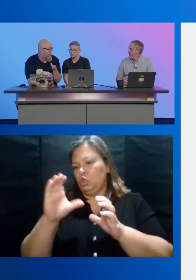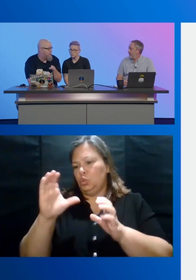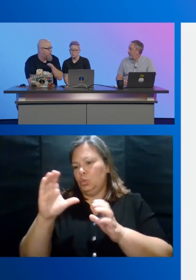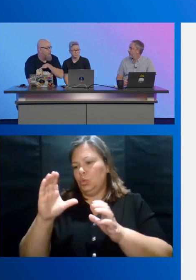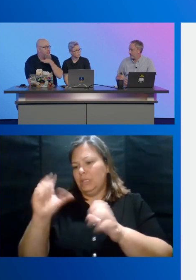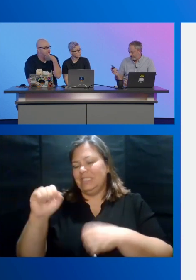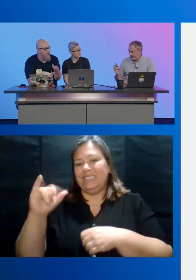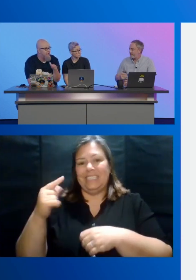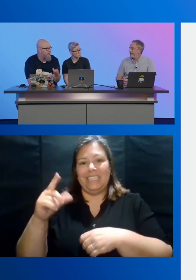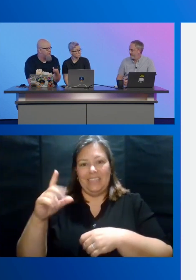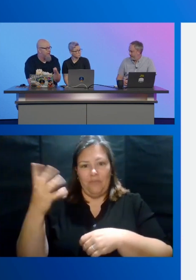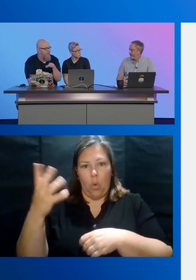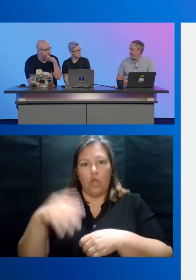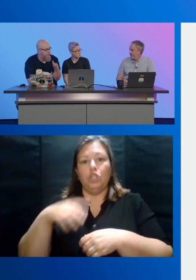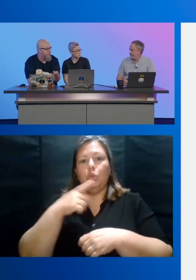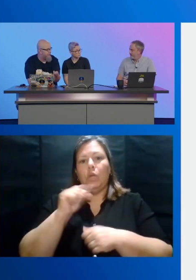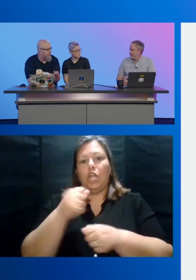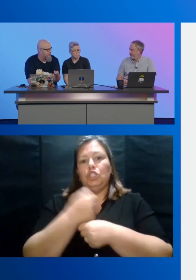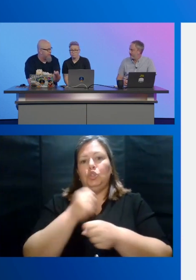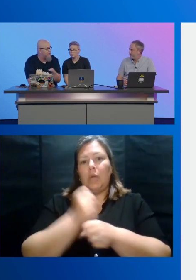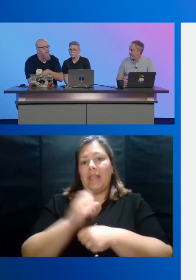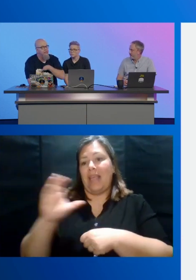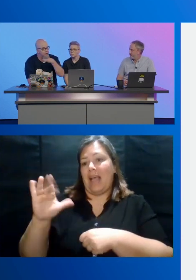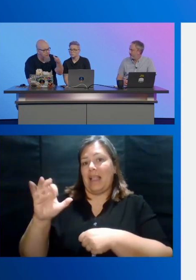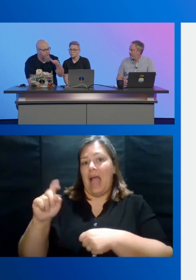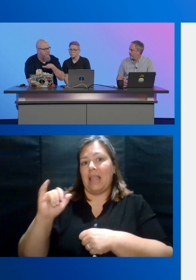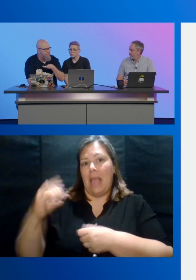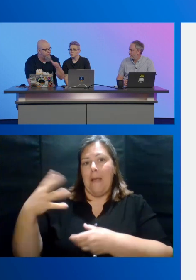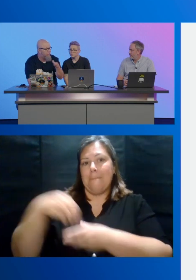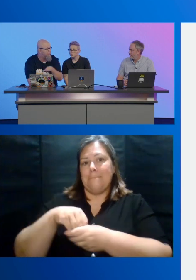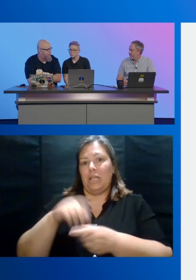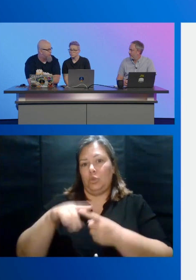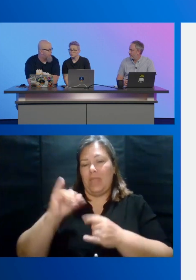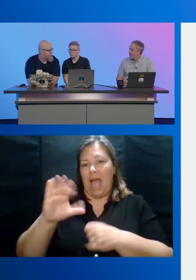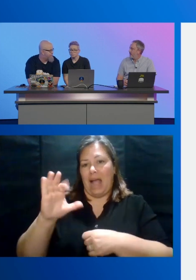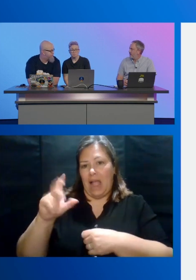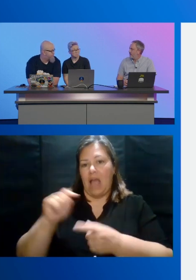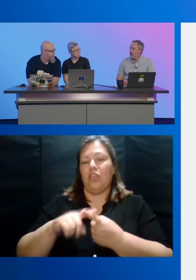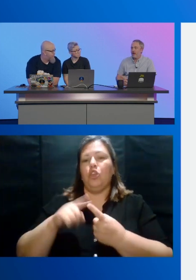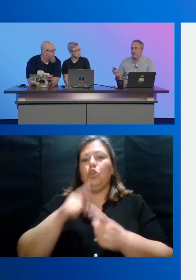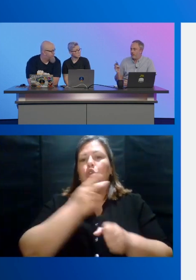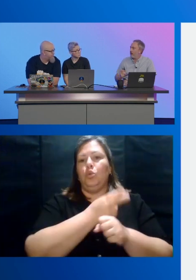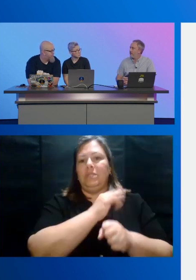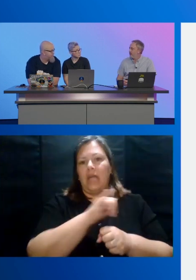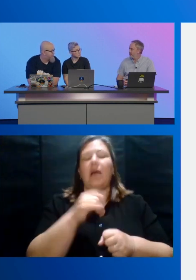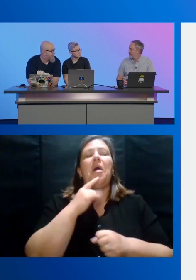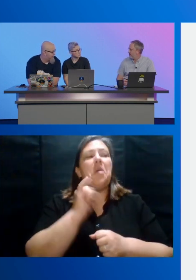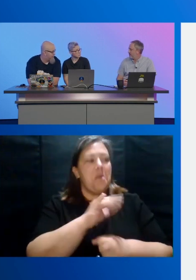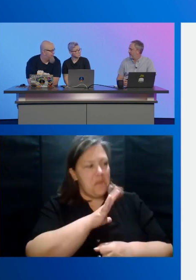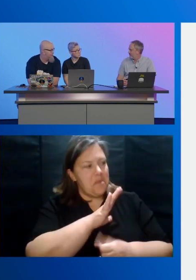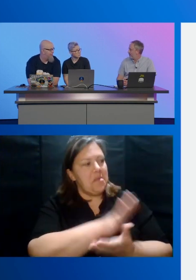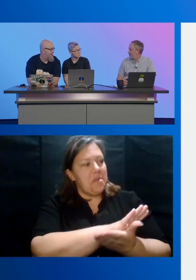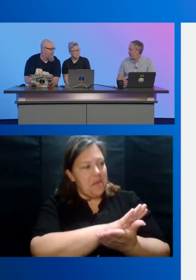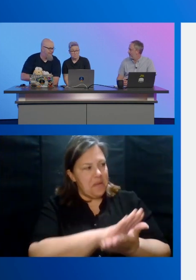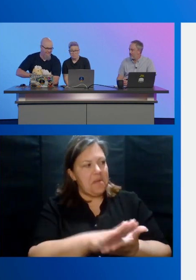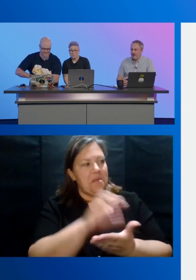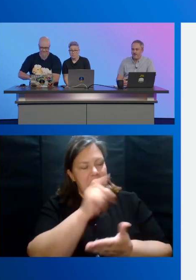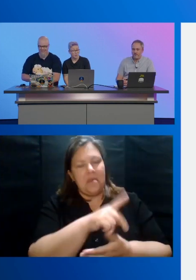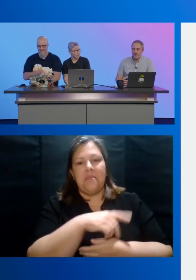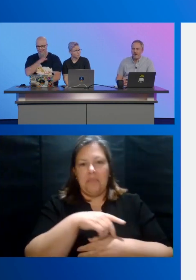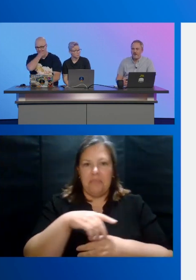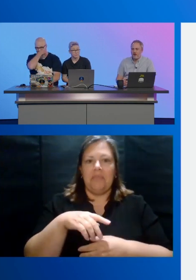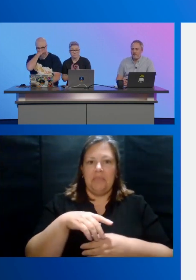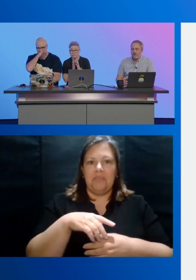v4. Yep. So you can generate the client, it's built into that client, then you have SIG v4 from your client. Nice, okay, Yeah. well, we'll have a look at some SIG v4 stuff in a